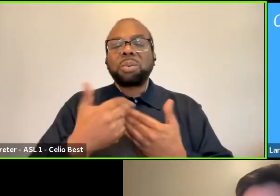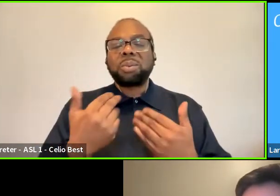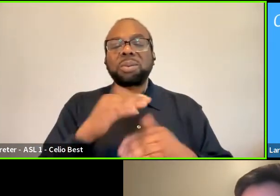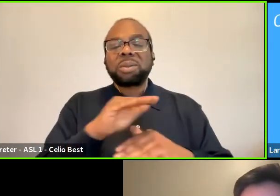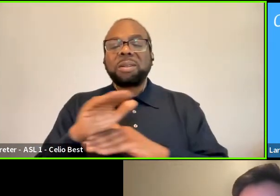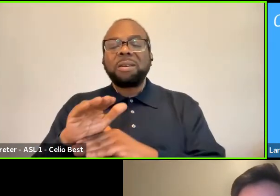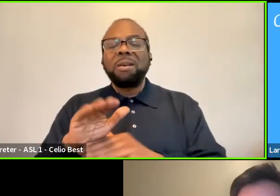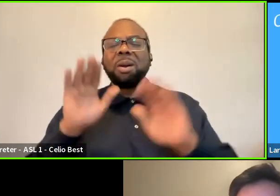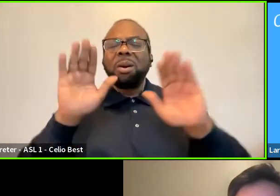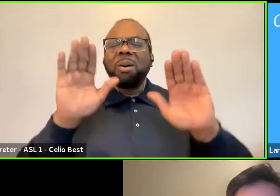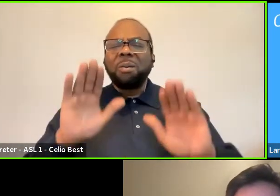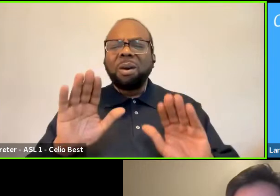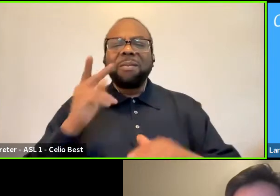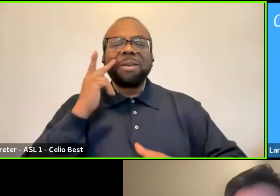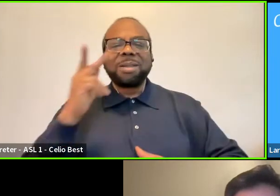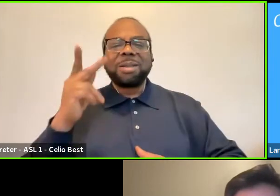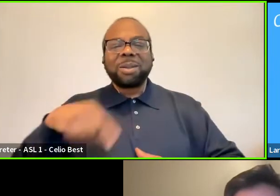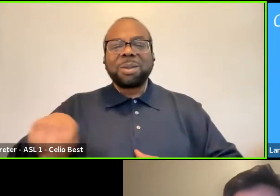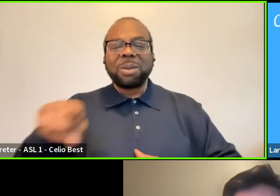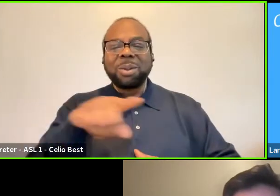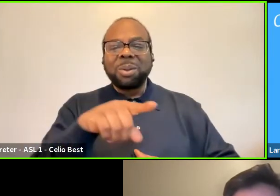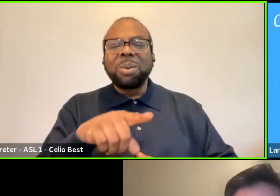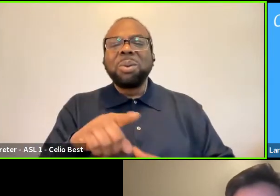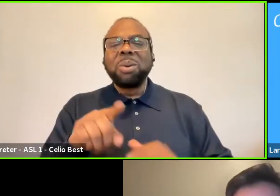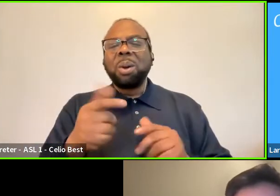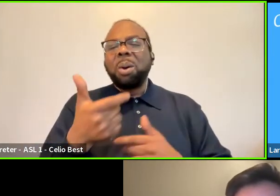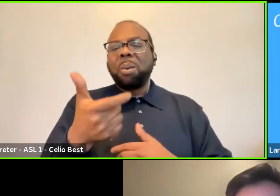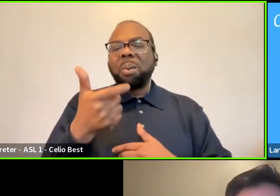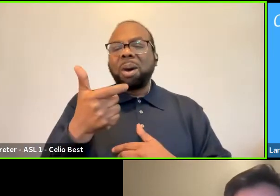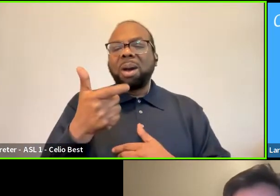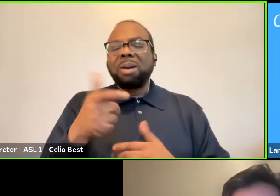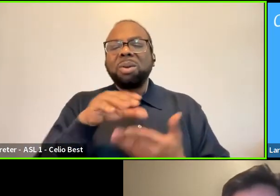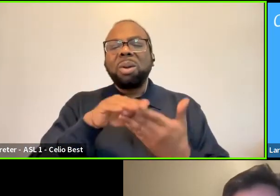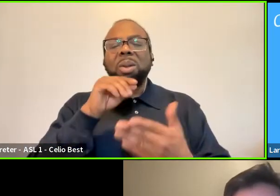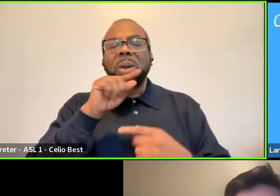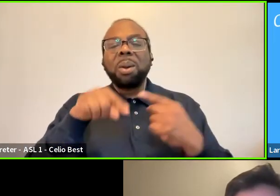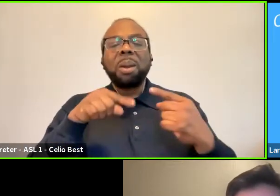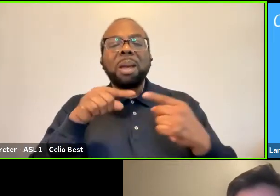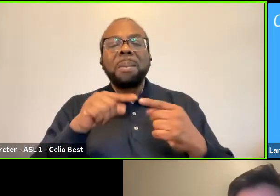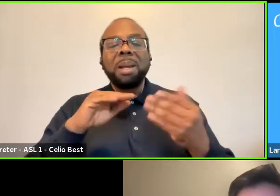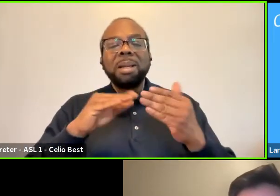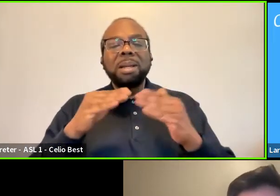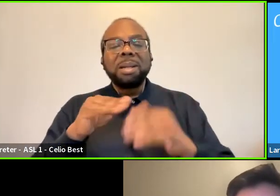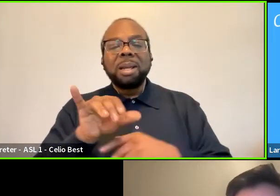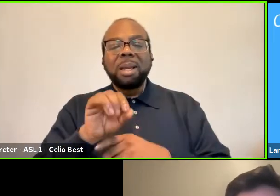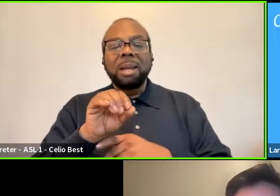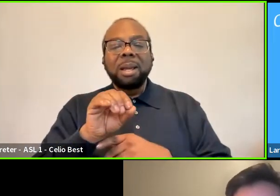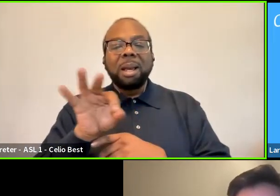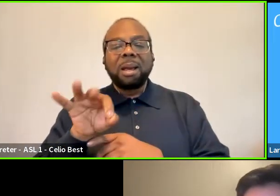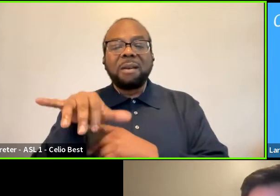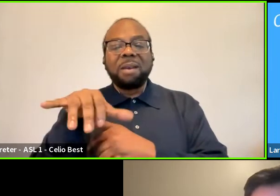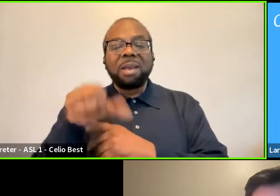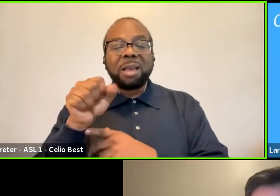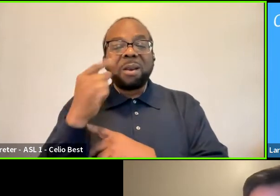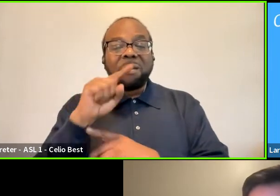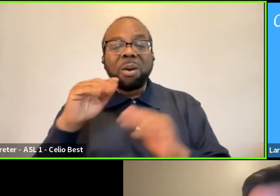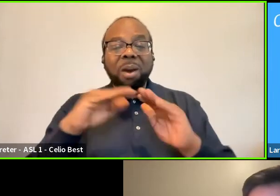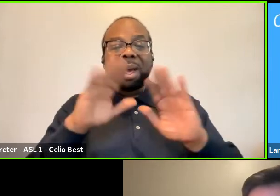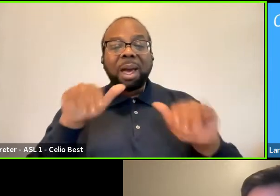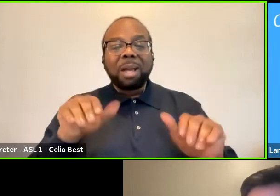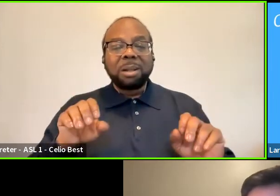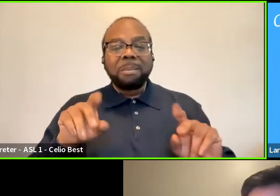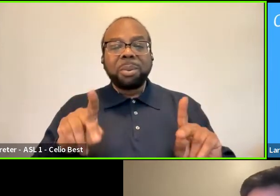It's great to see so many of you tuning in to learn about City of Yes for housing opportunity.